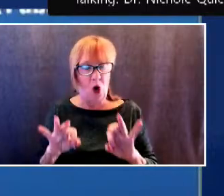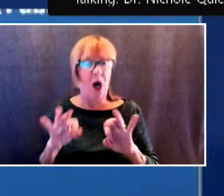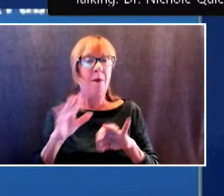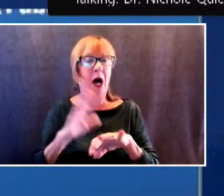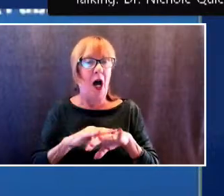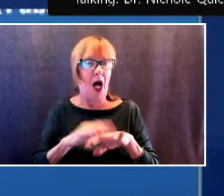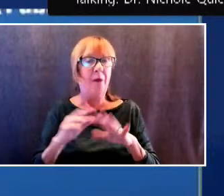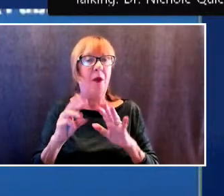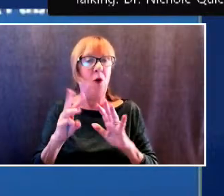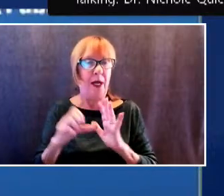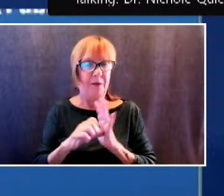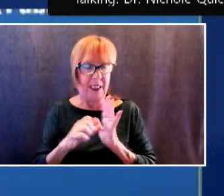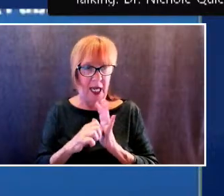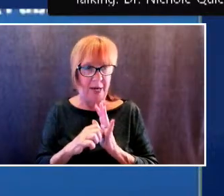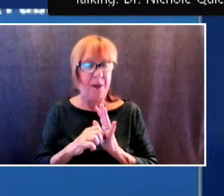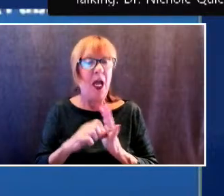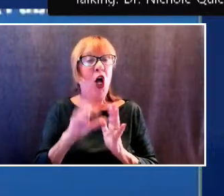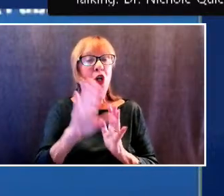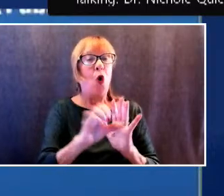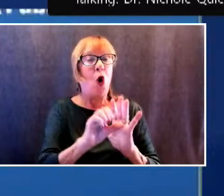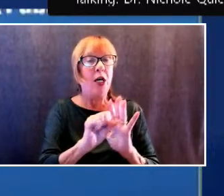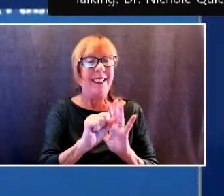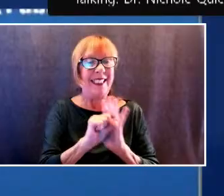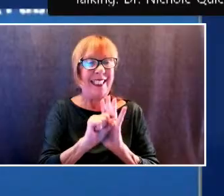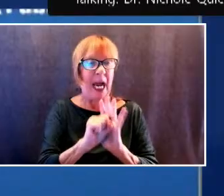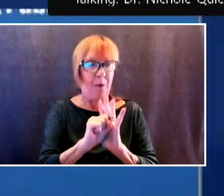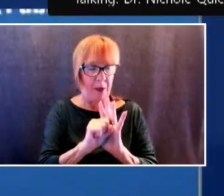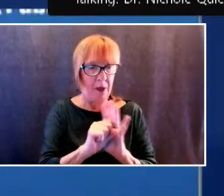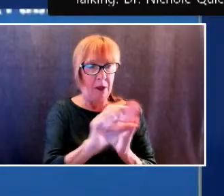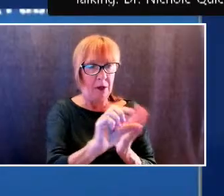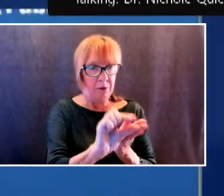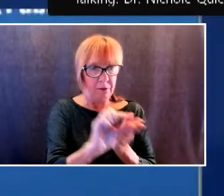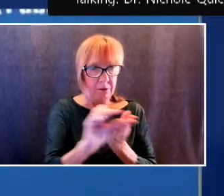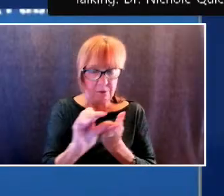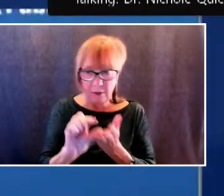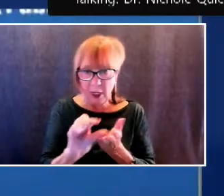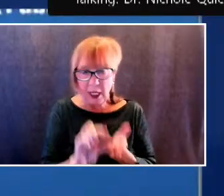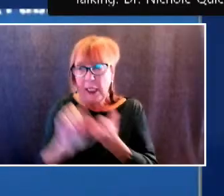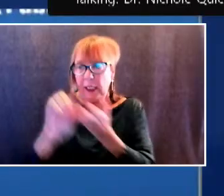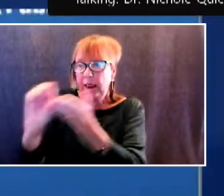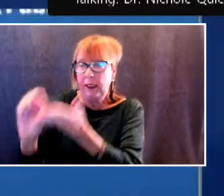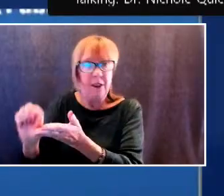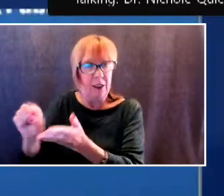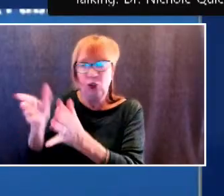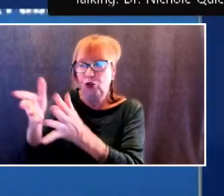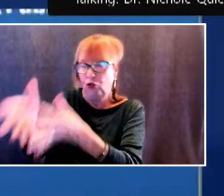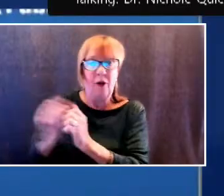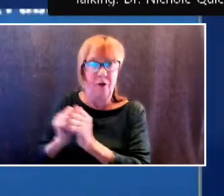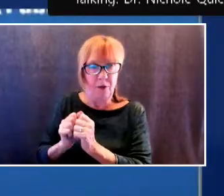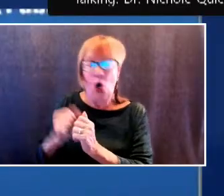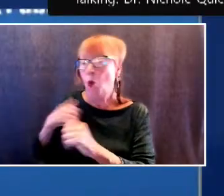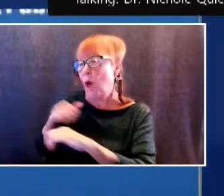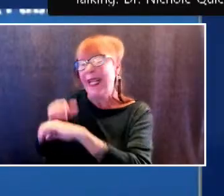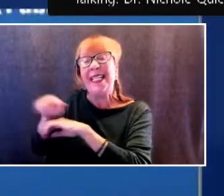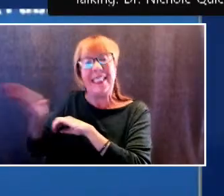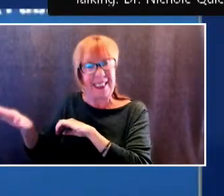to a drop-off spot that we then take those and get them to a certified lab, and individuals will get back their lead results